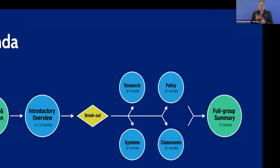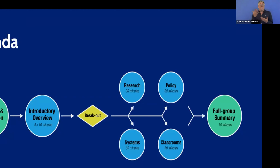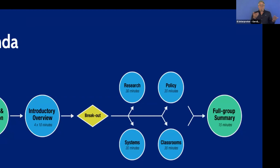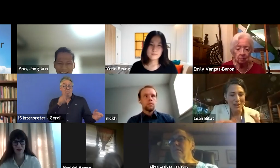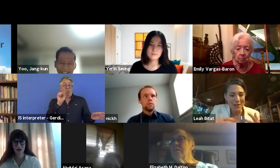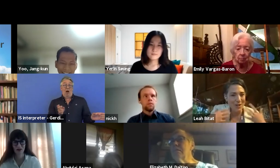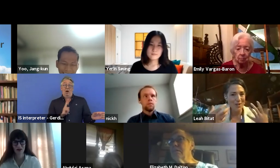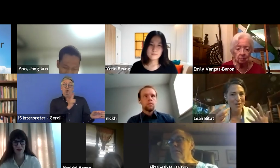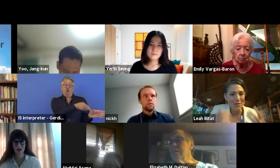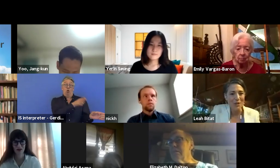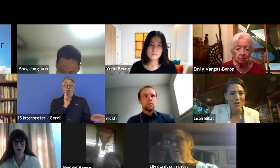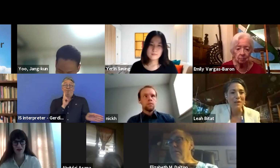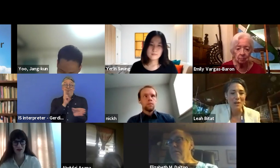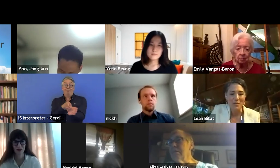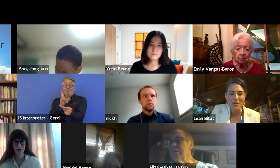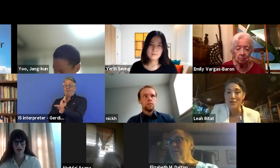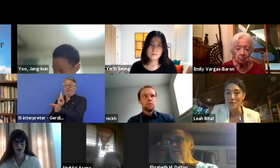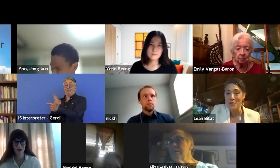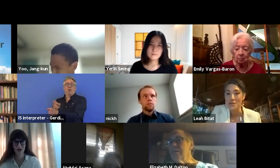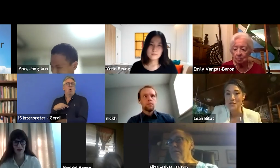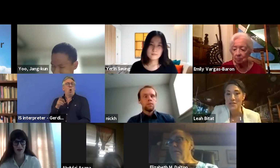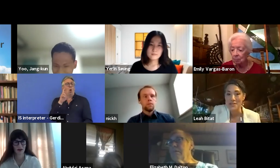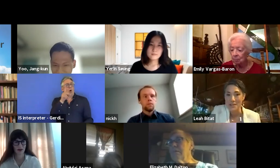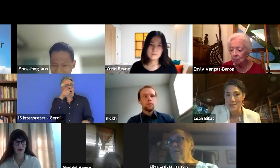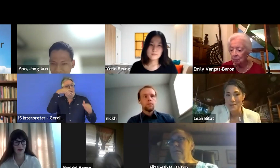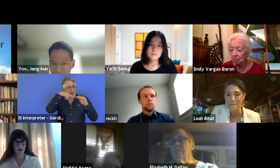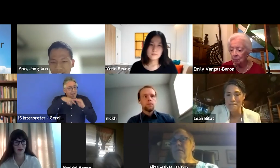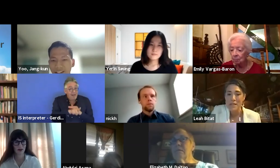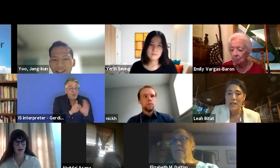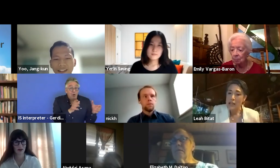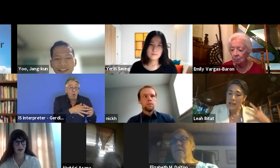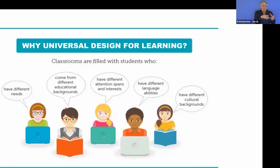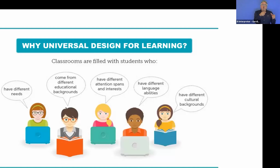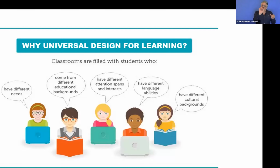I hope when you get in there, you'll really be able to contribute to the discussion.